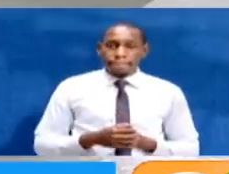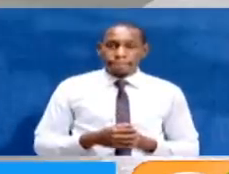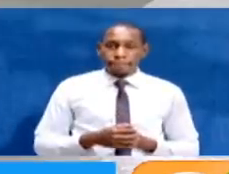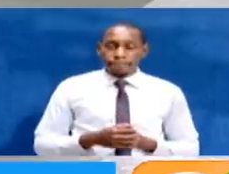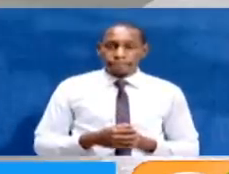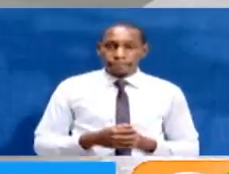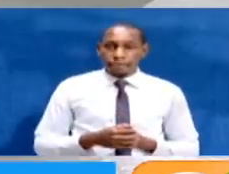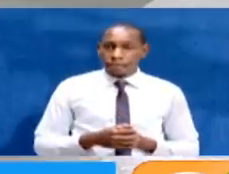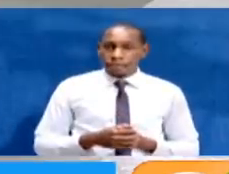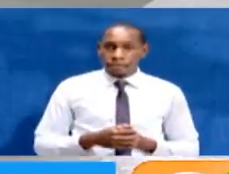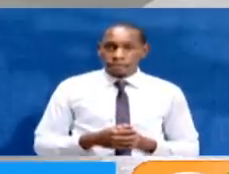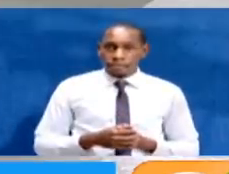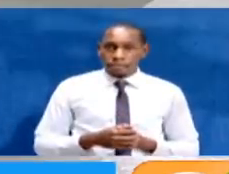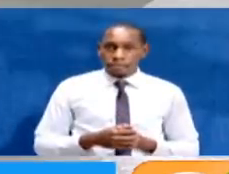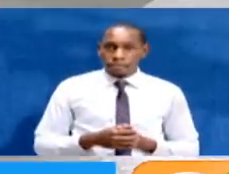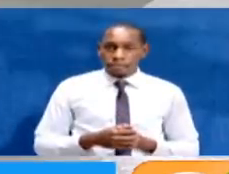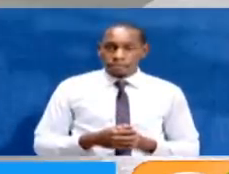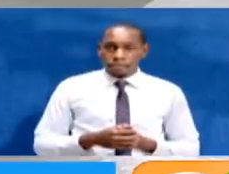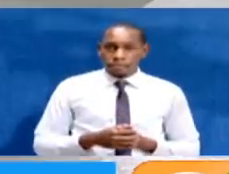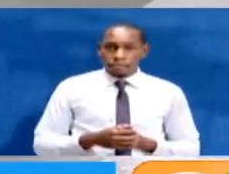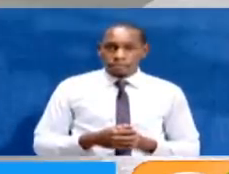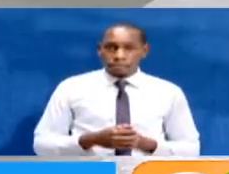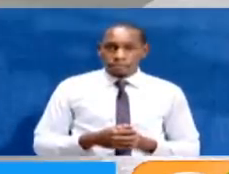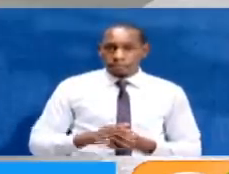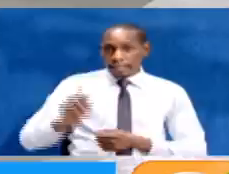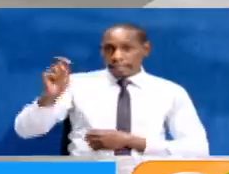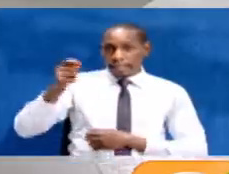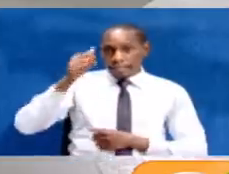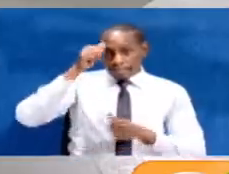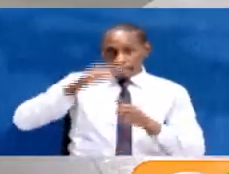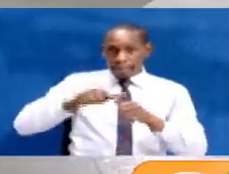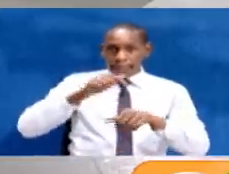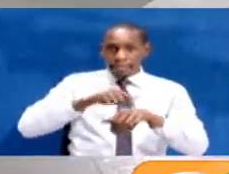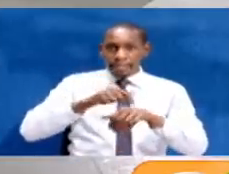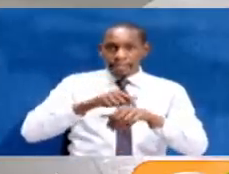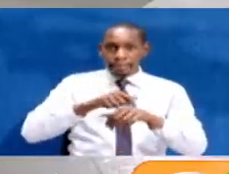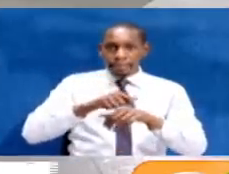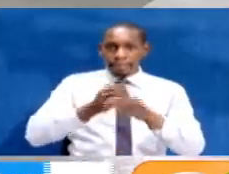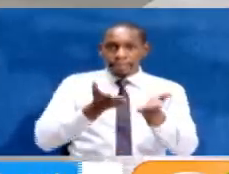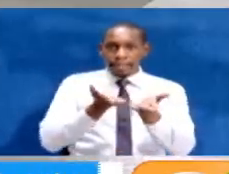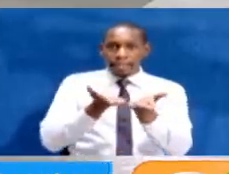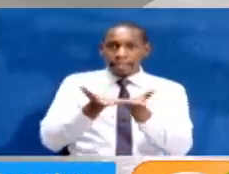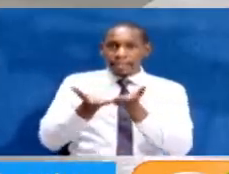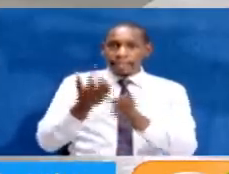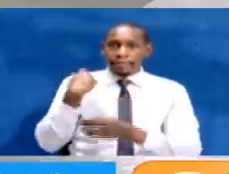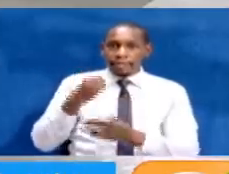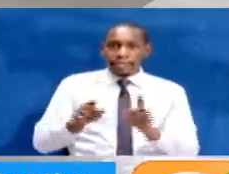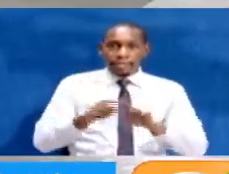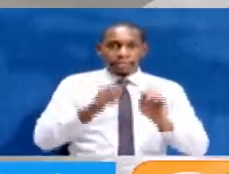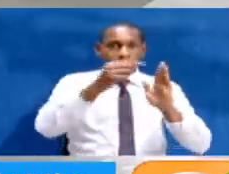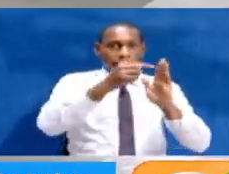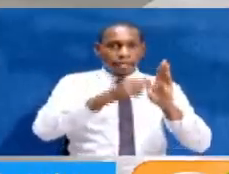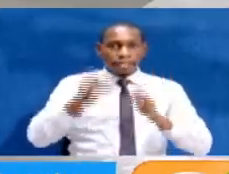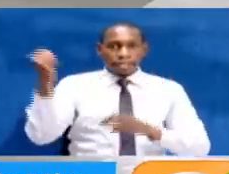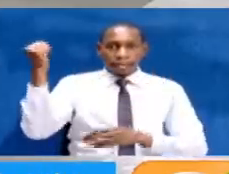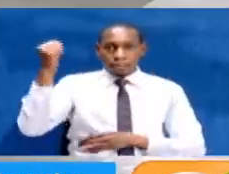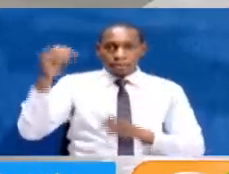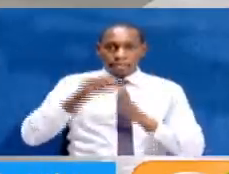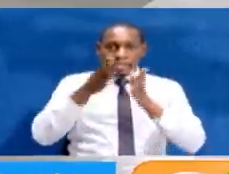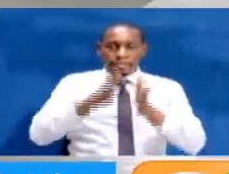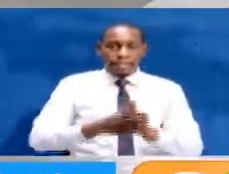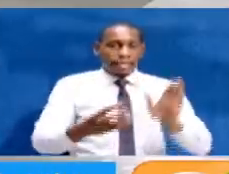the opinion shapers in the entire spectrum of the country. Remember when they had that Huduma number and they enlisted even the political leaders,